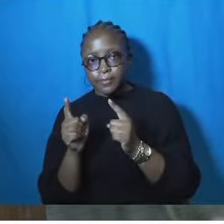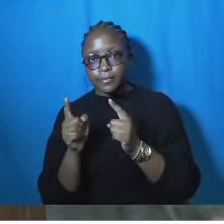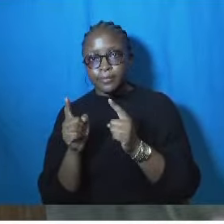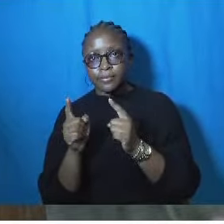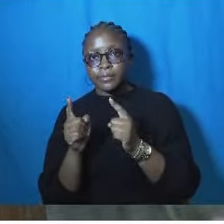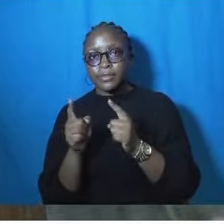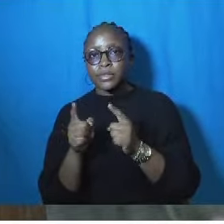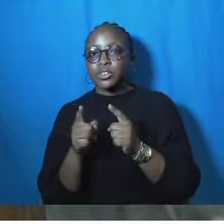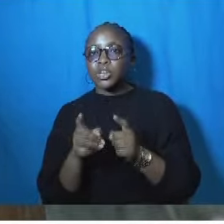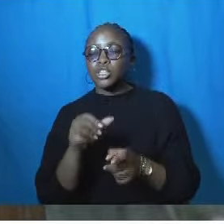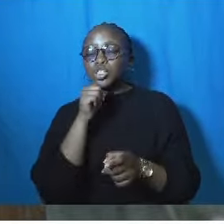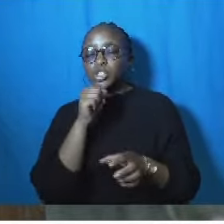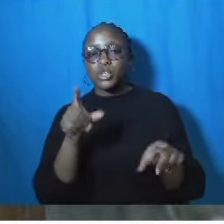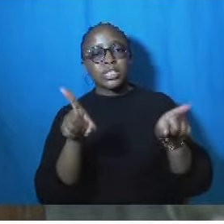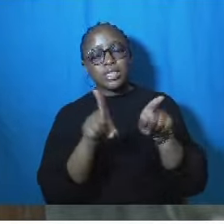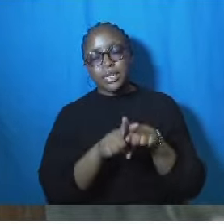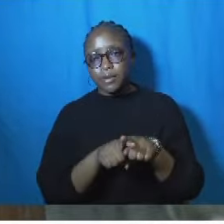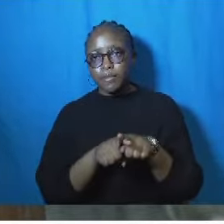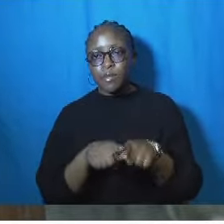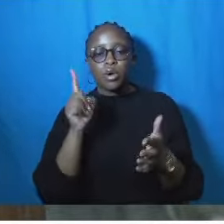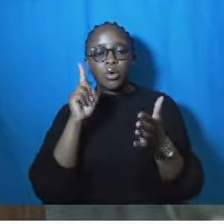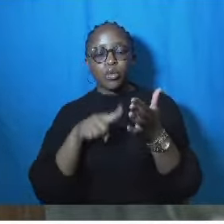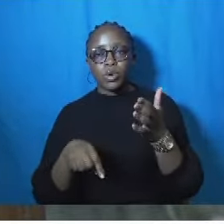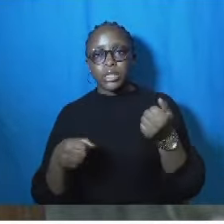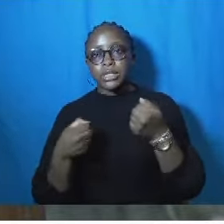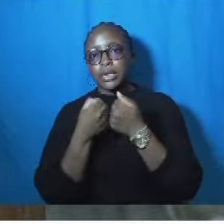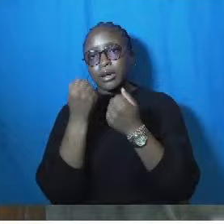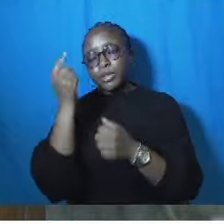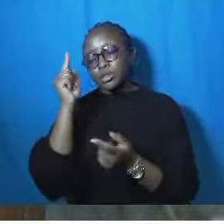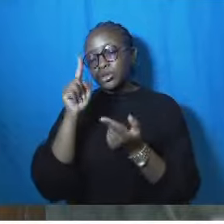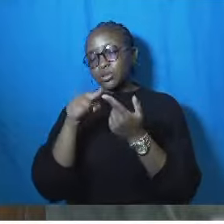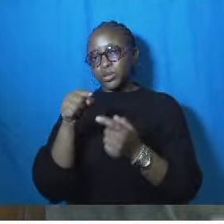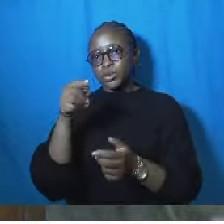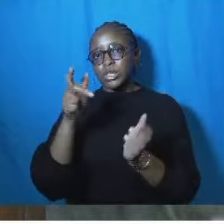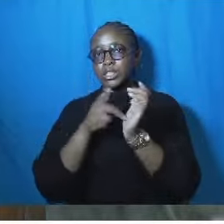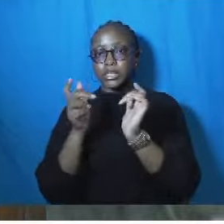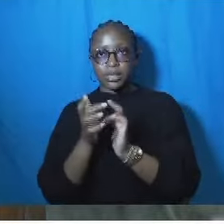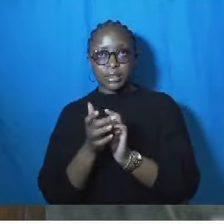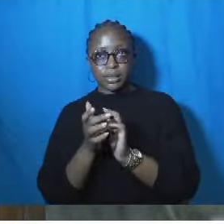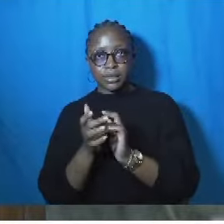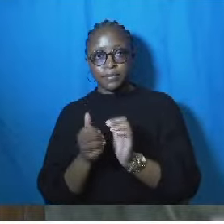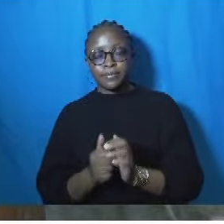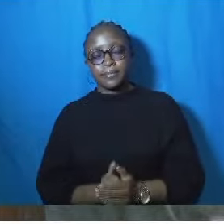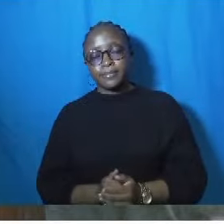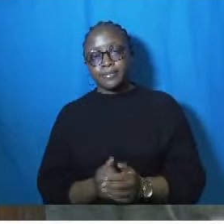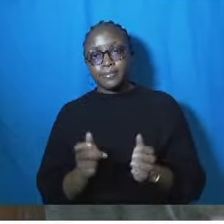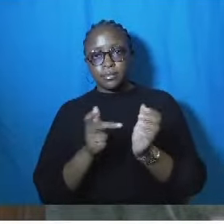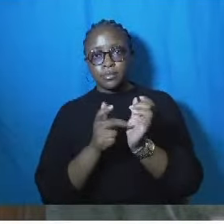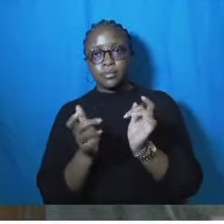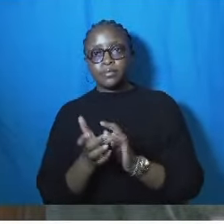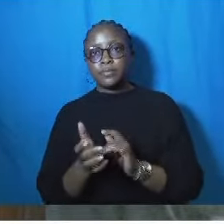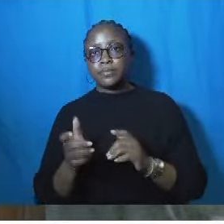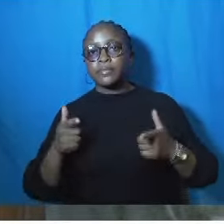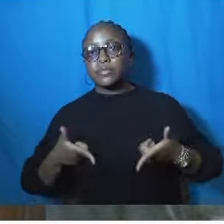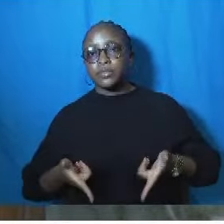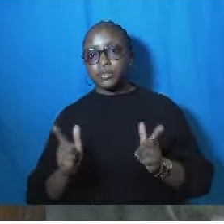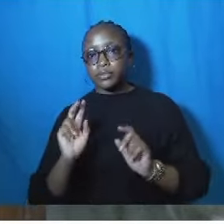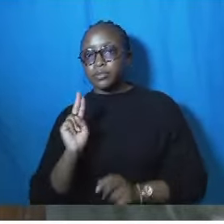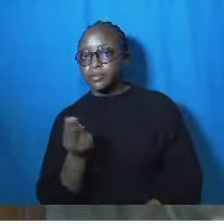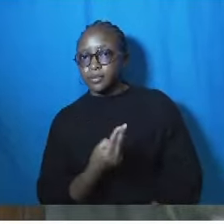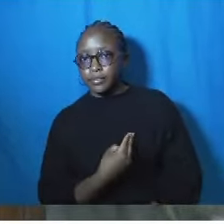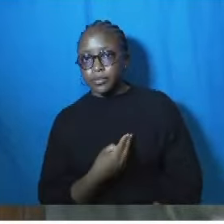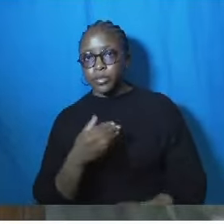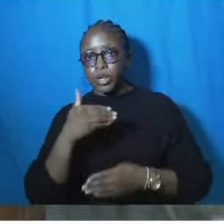up to what he underwent for us. But why so? He allows it upon us to build